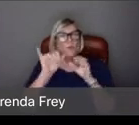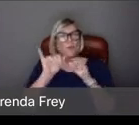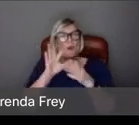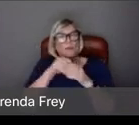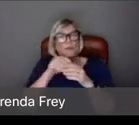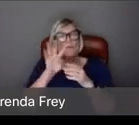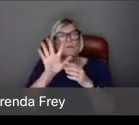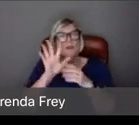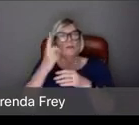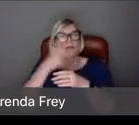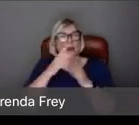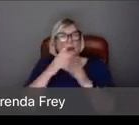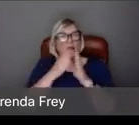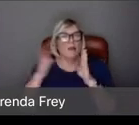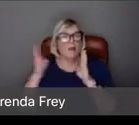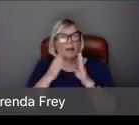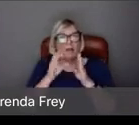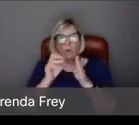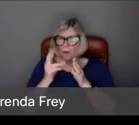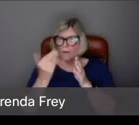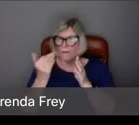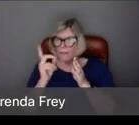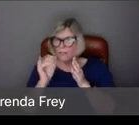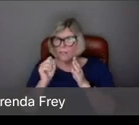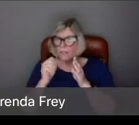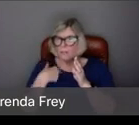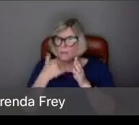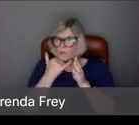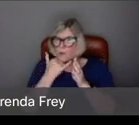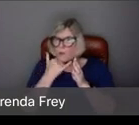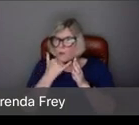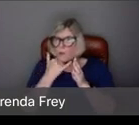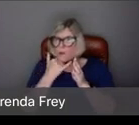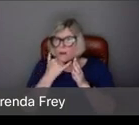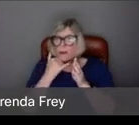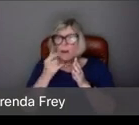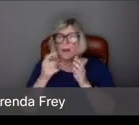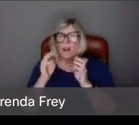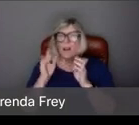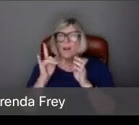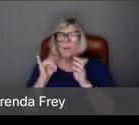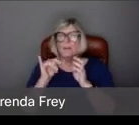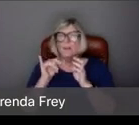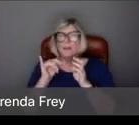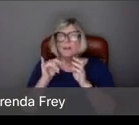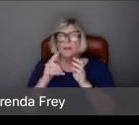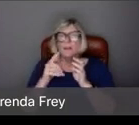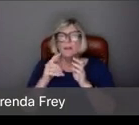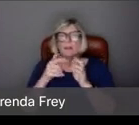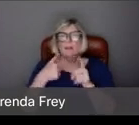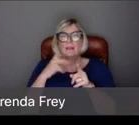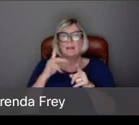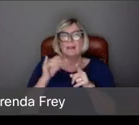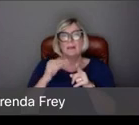is. Or is it 15? Am I wrong on that number? Well, actually, I did actually